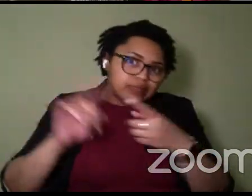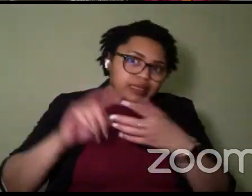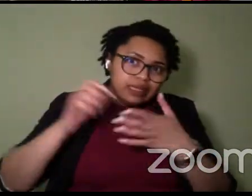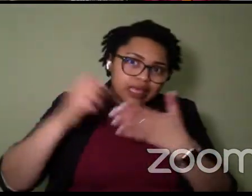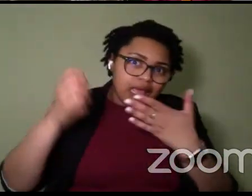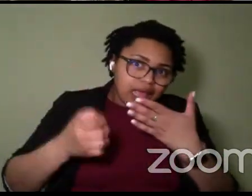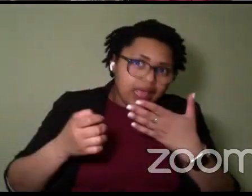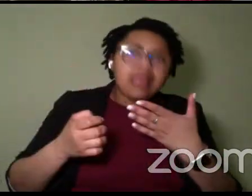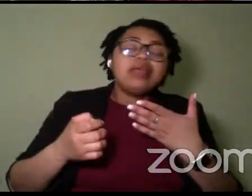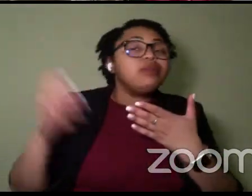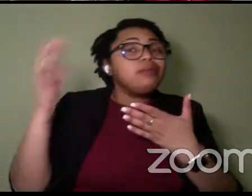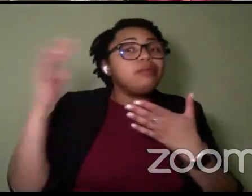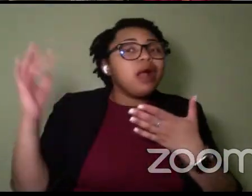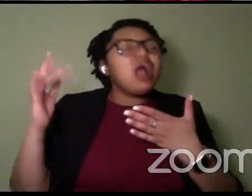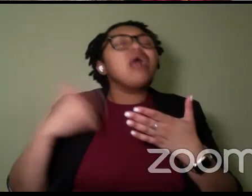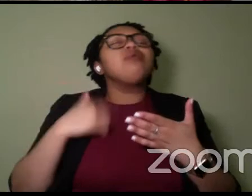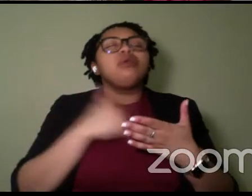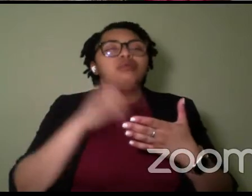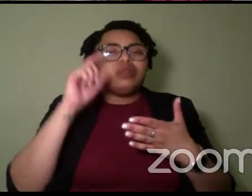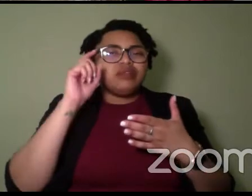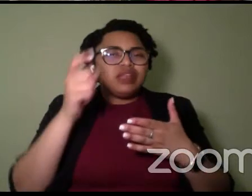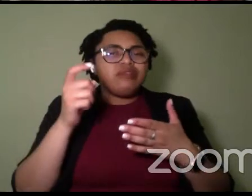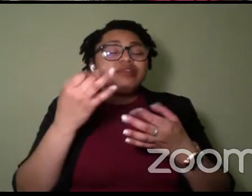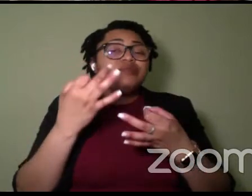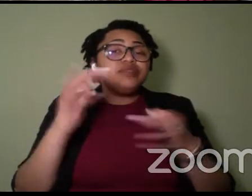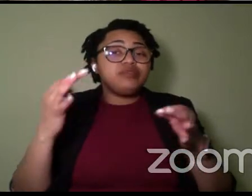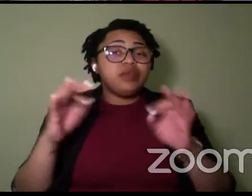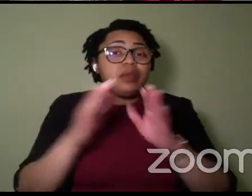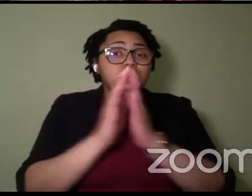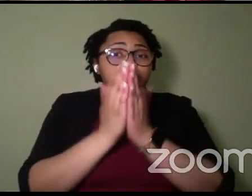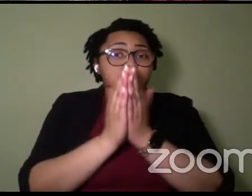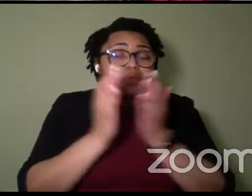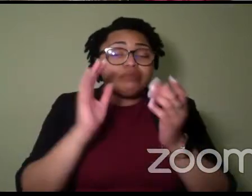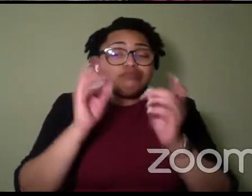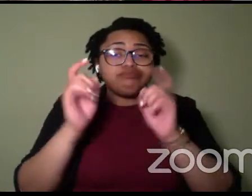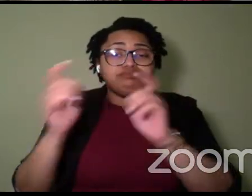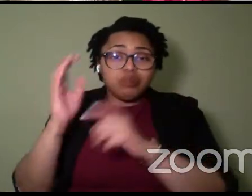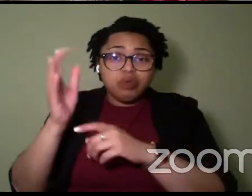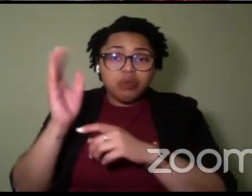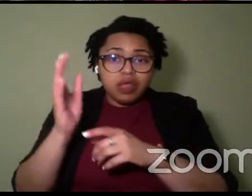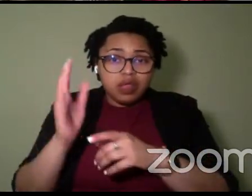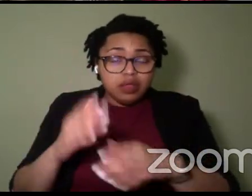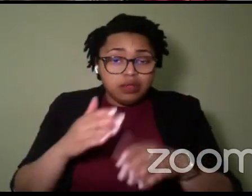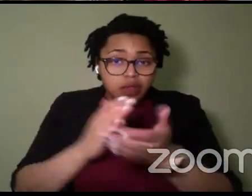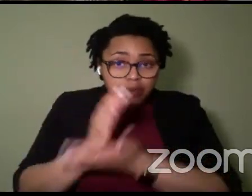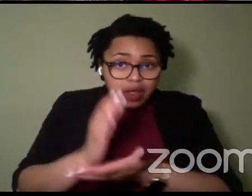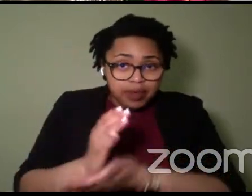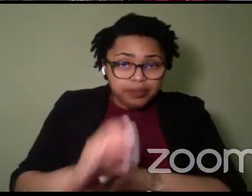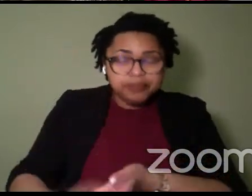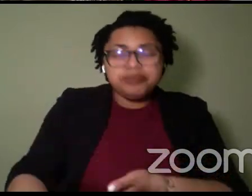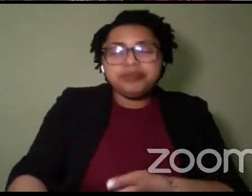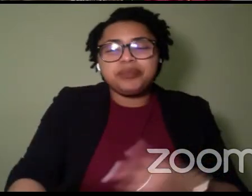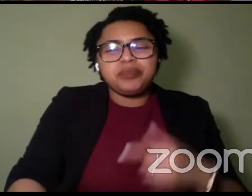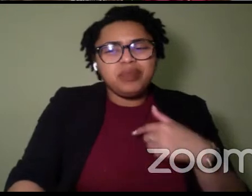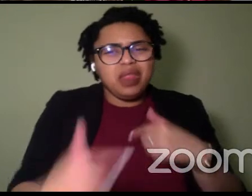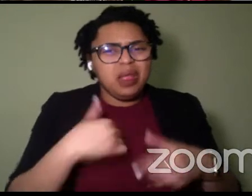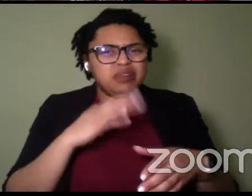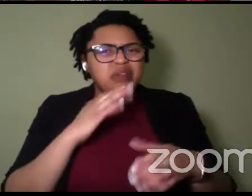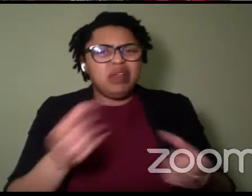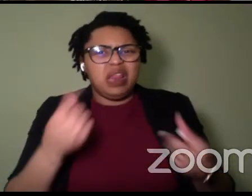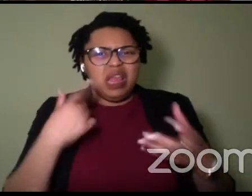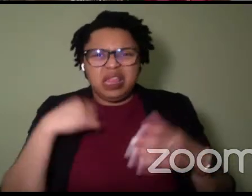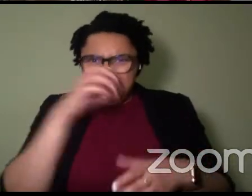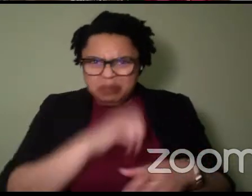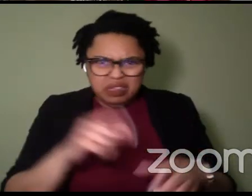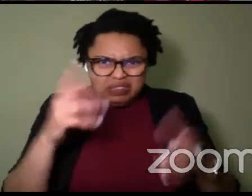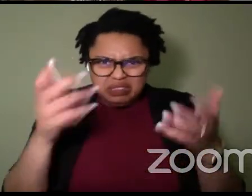end because we're going to be doing some free book giveaways. All right. I've been talking a lot. Did I miss anything? Do y'all